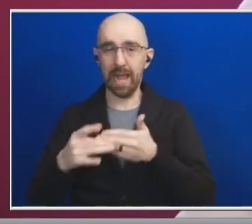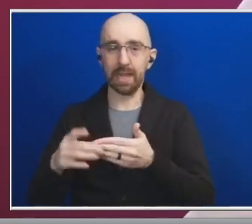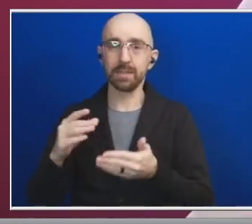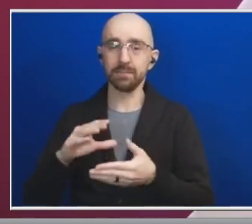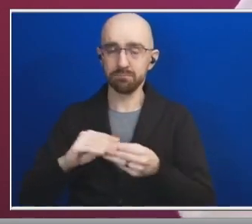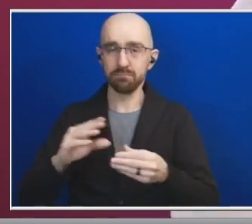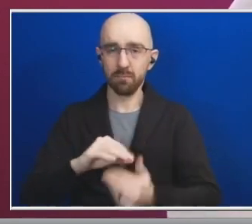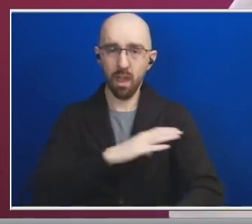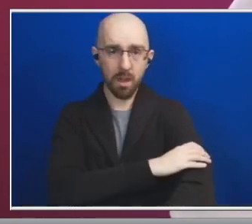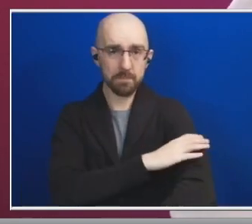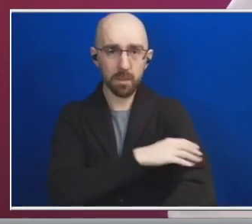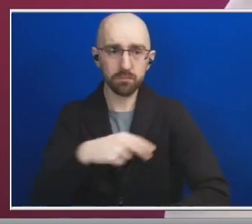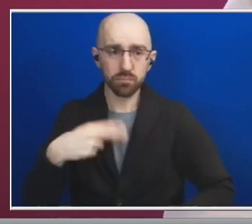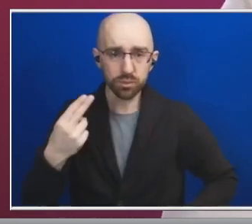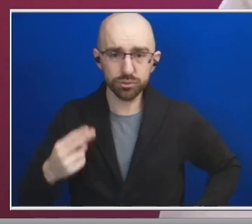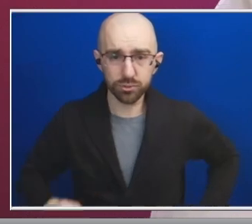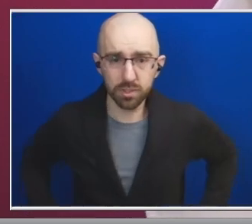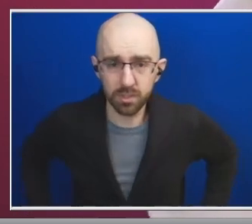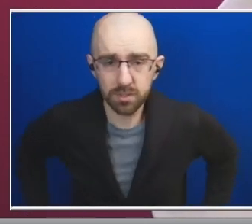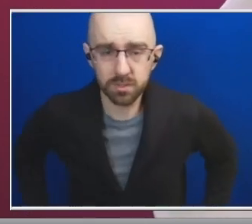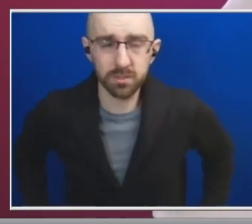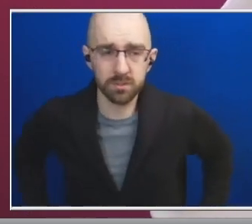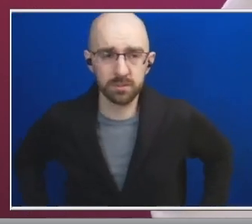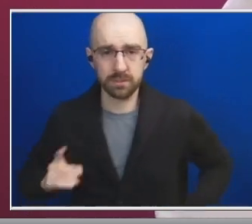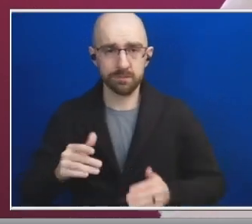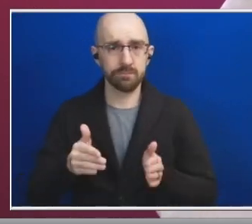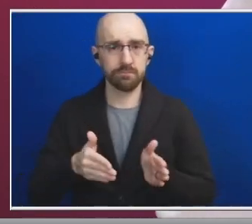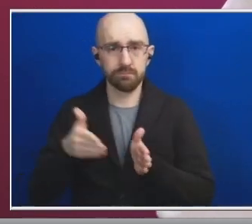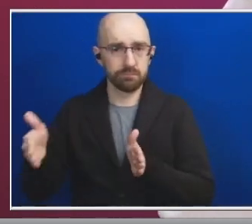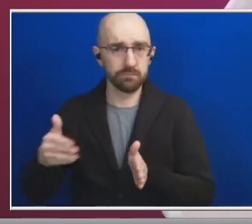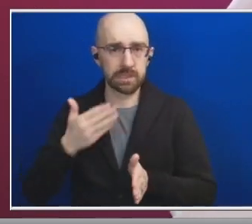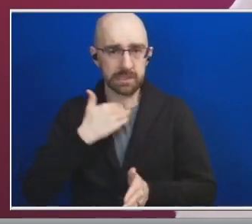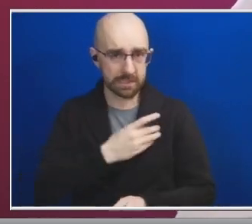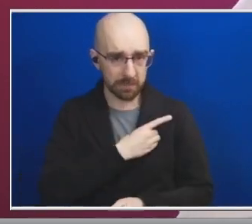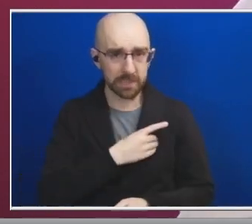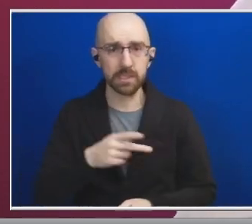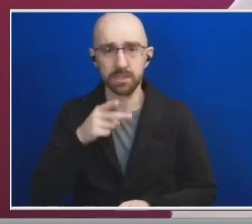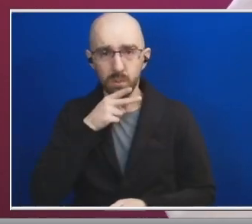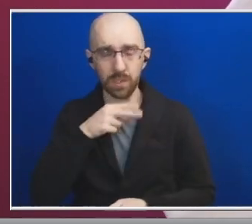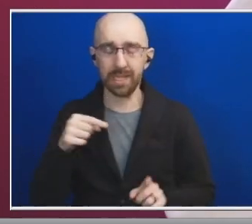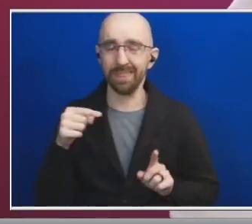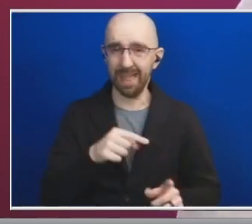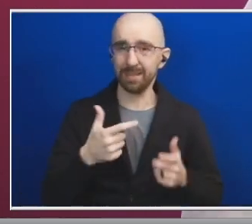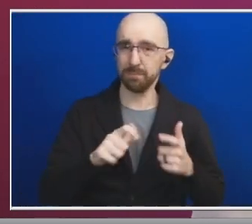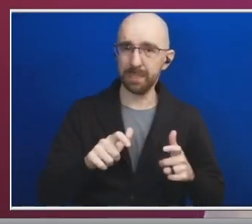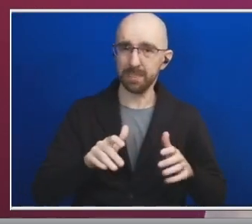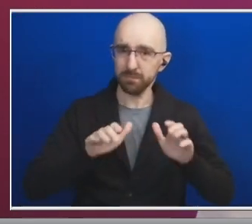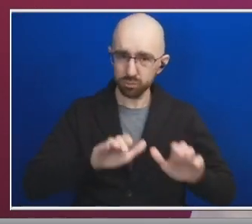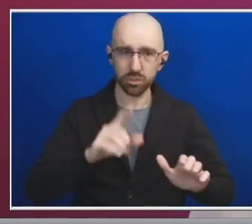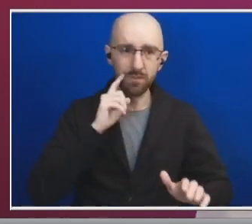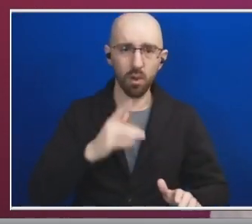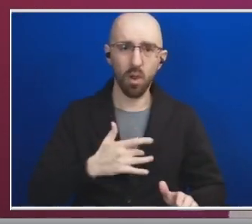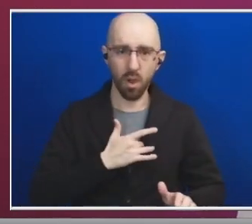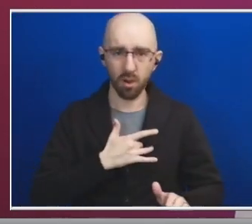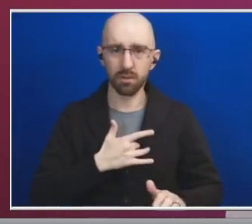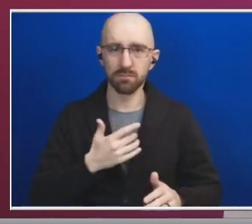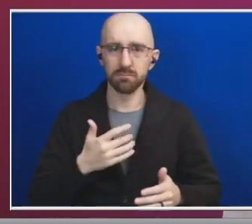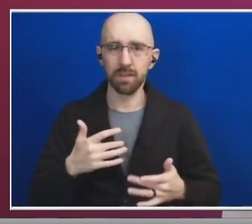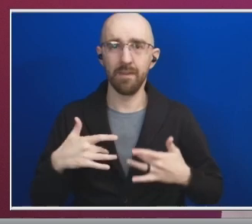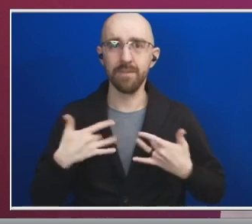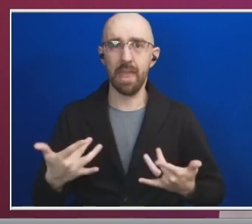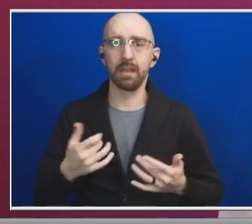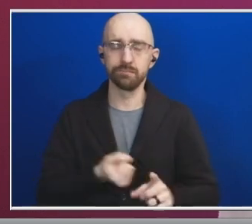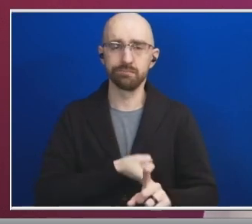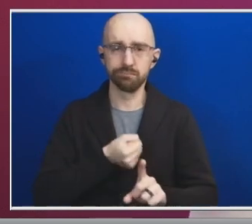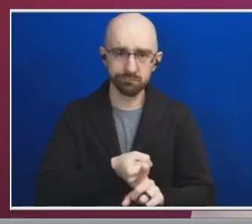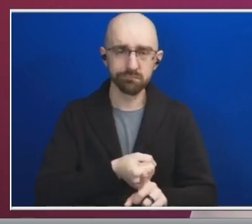is next to diabetes and smoking, is one of the biggest drivers to heart cardiovascular events, especially in women, is